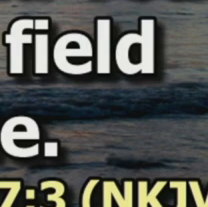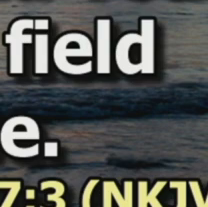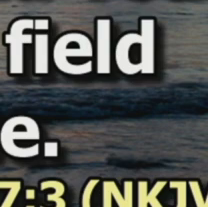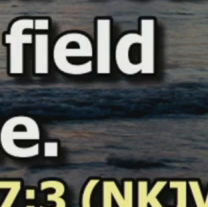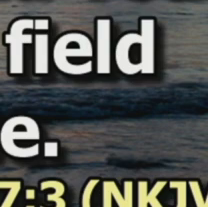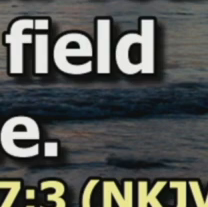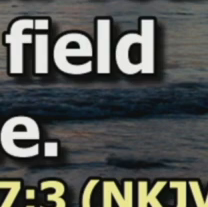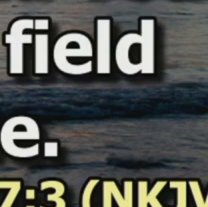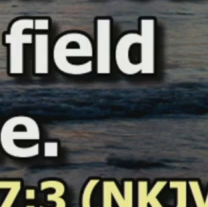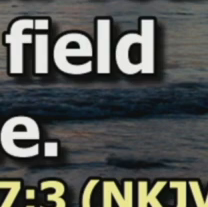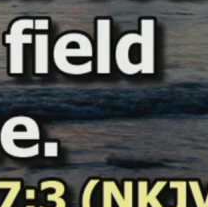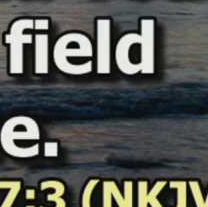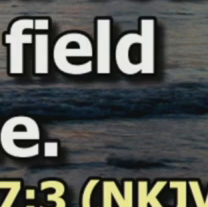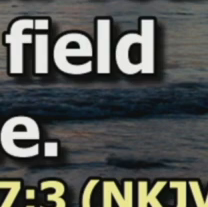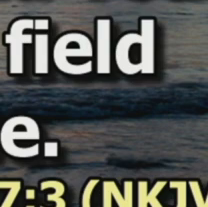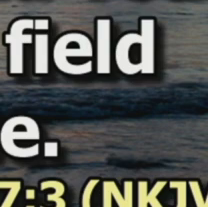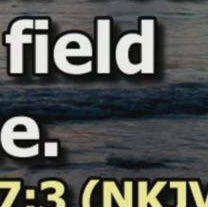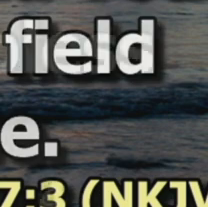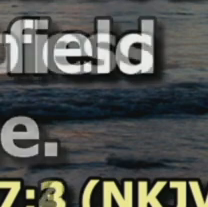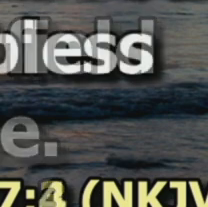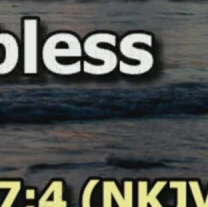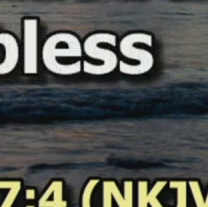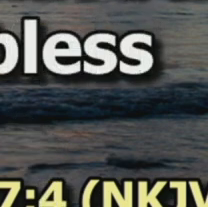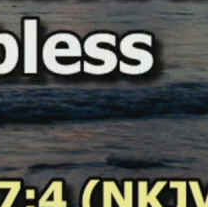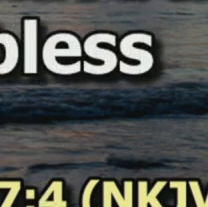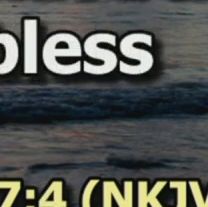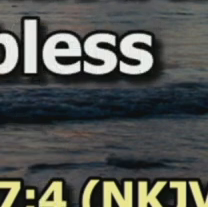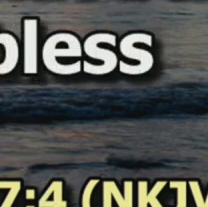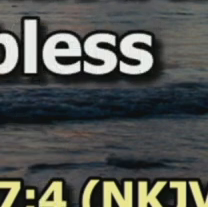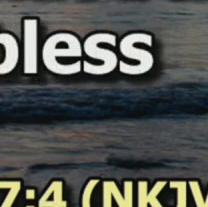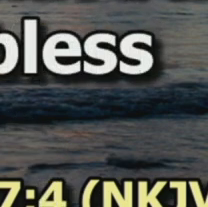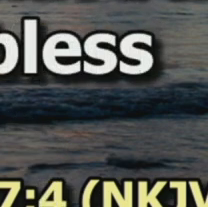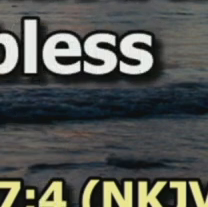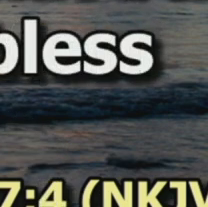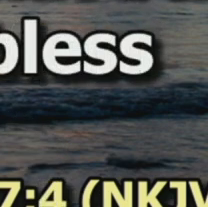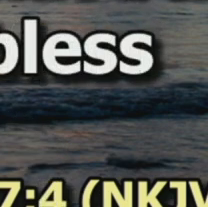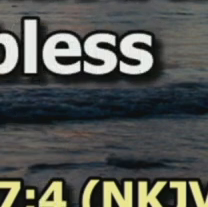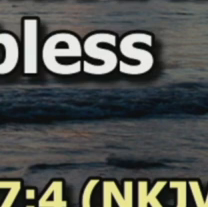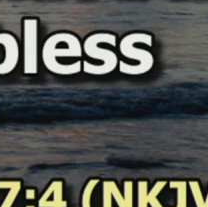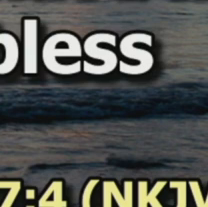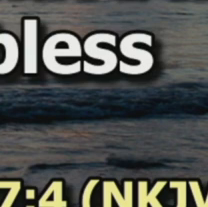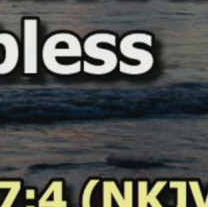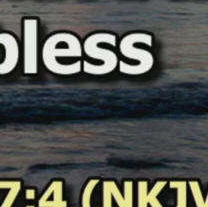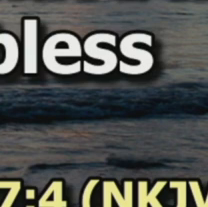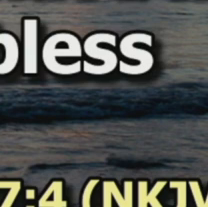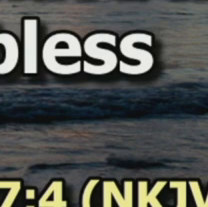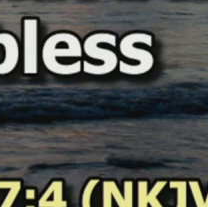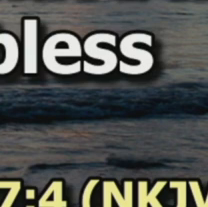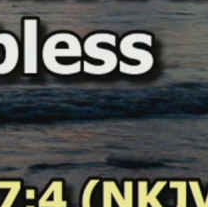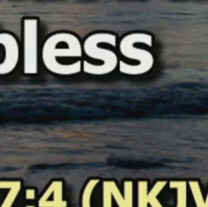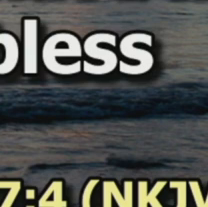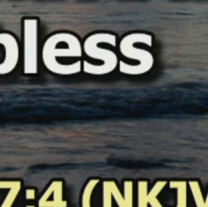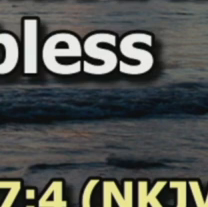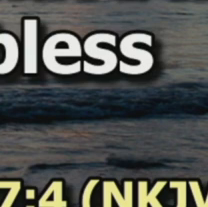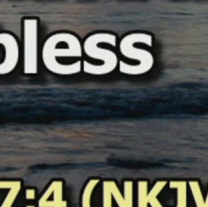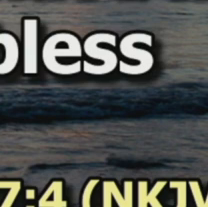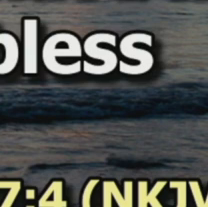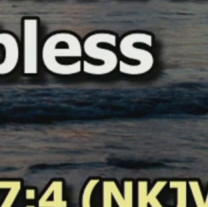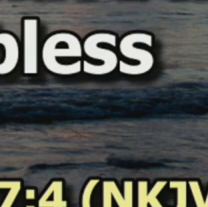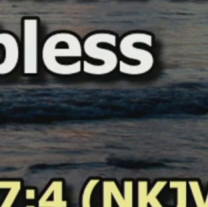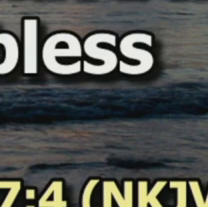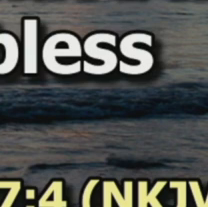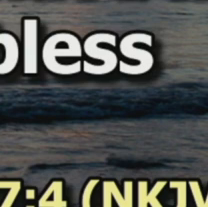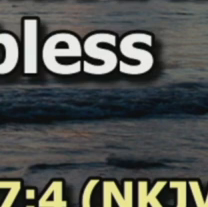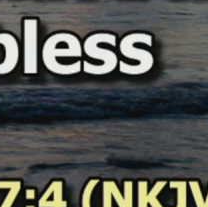to the field and hunt game for me. And make me savory food, such as I love, and bring it to